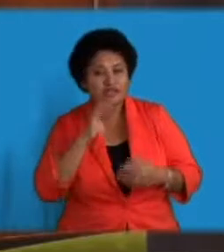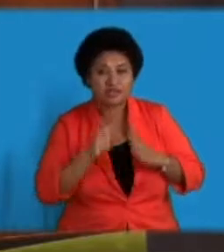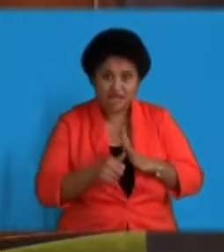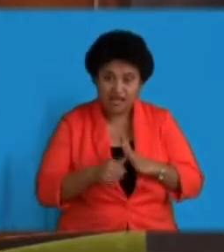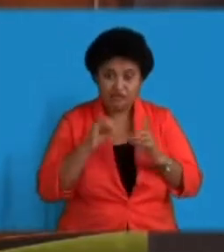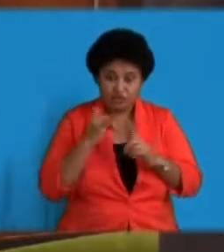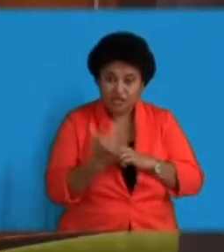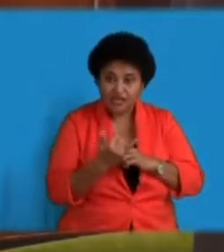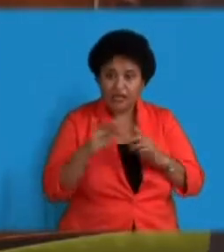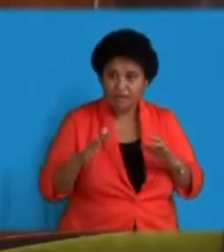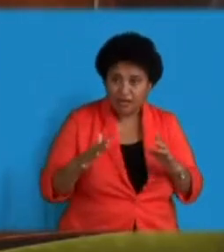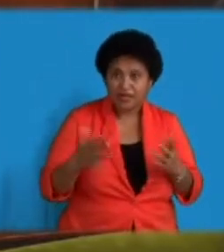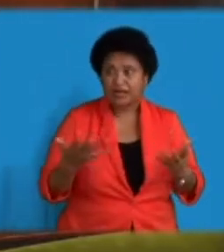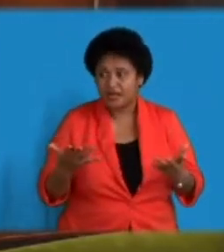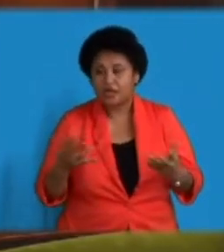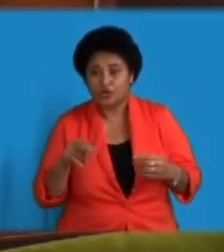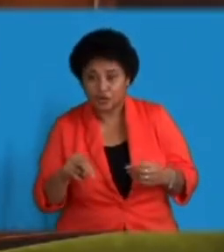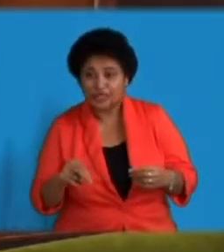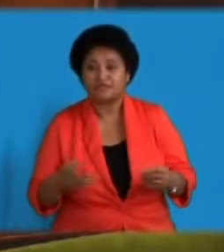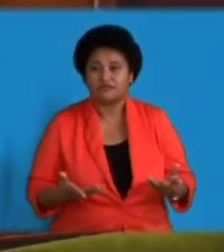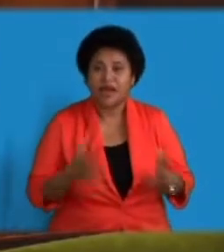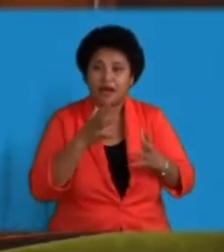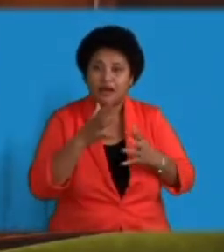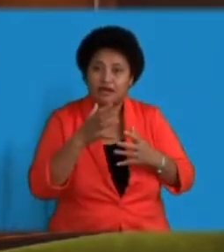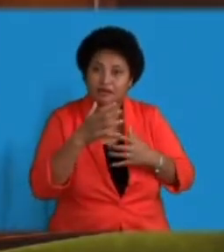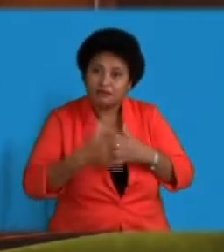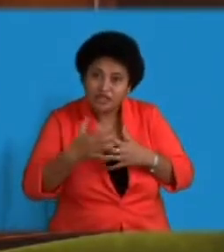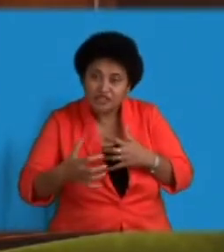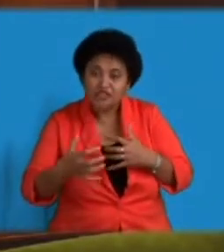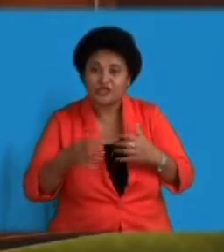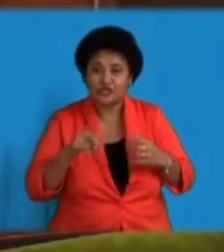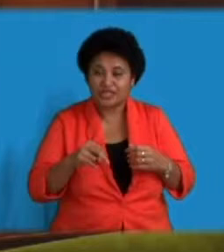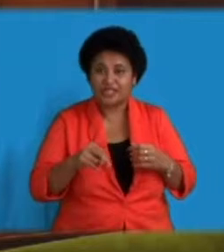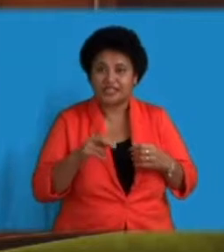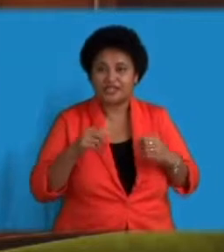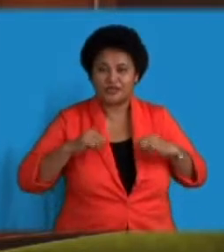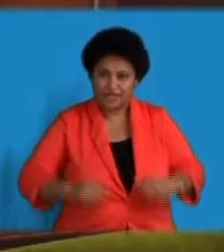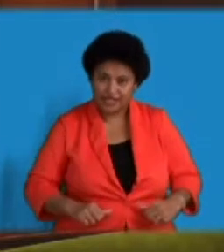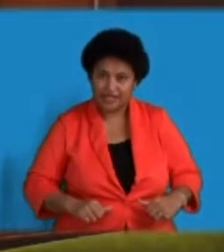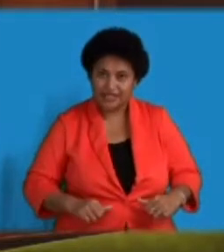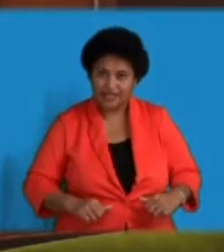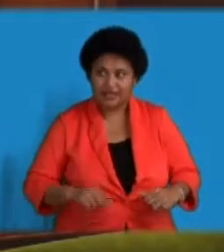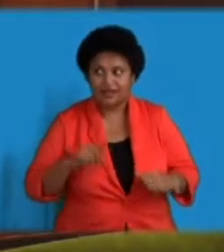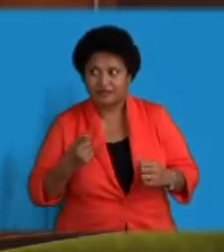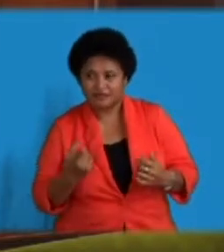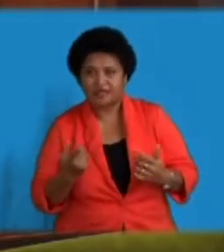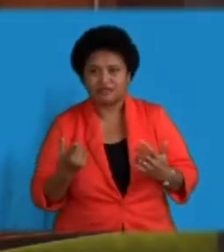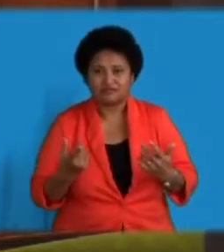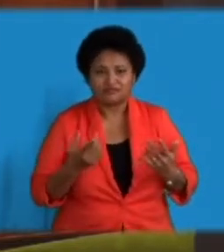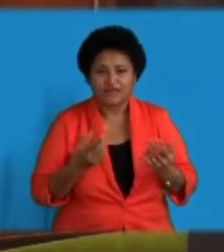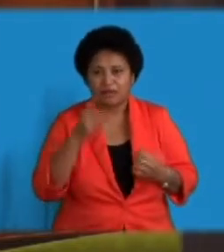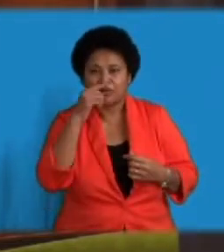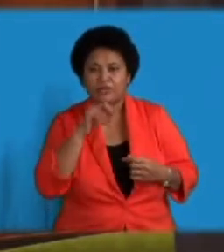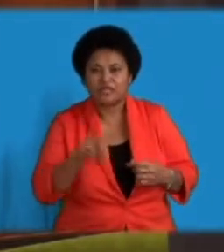may be starting to view dialysis as something that is almost routine, something that we expect people to experience as part of the aging